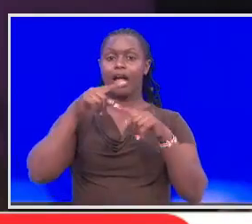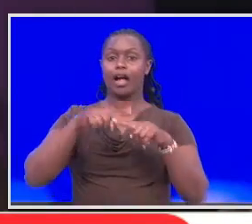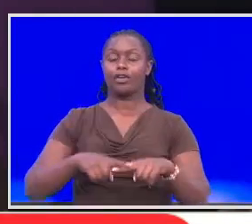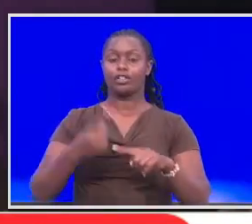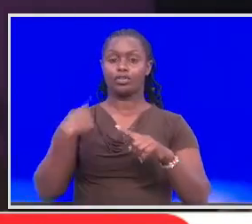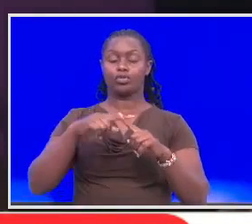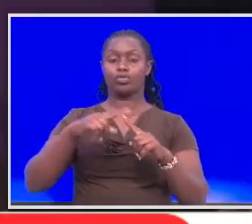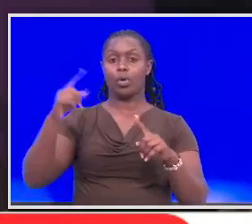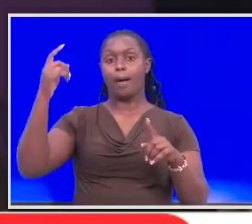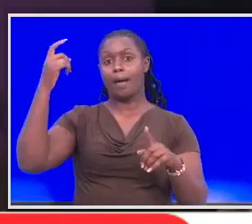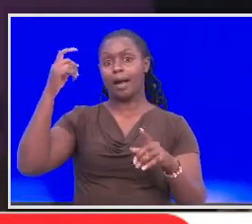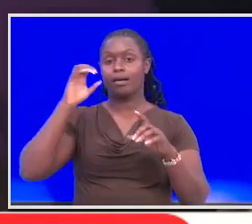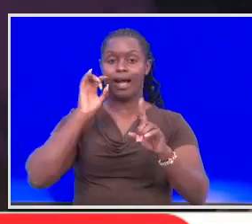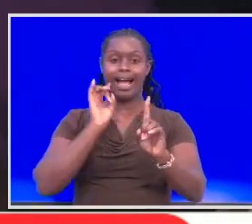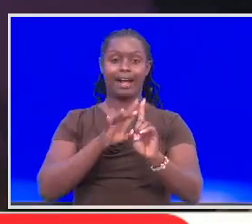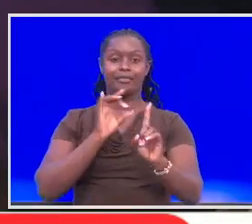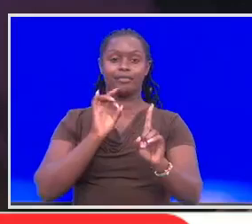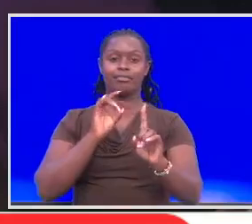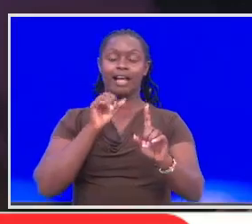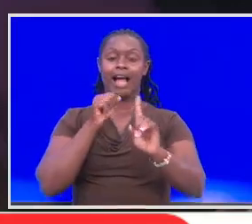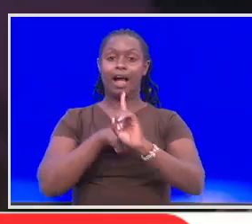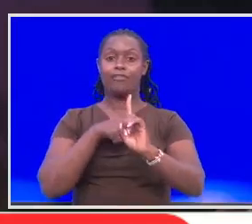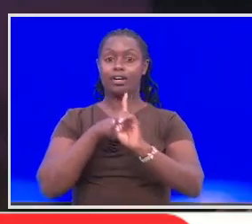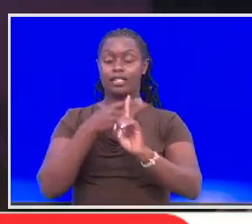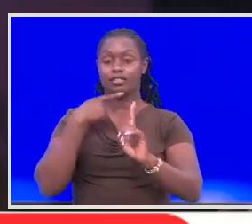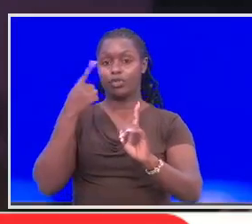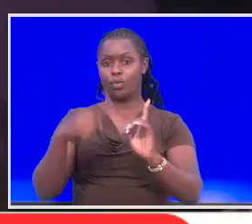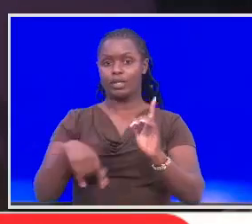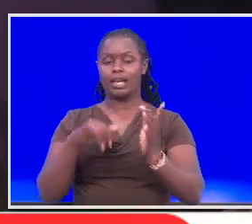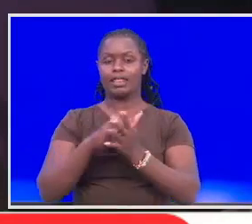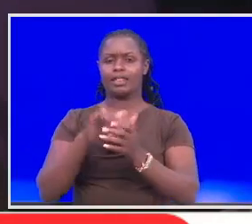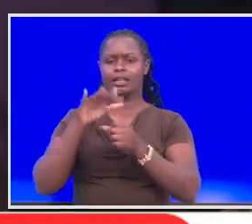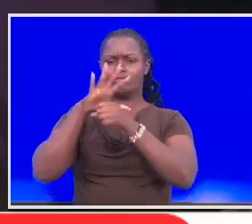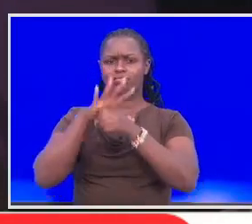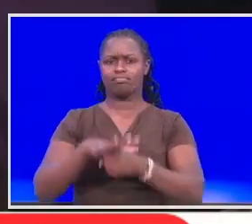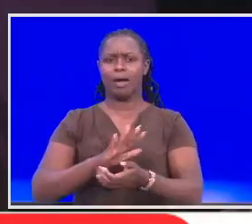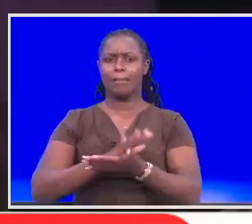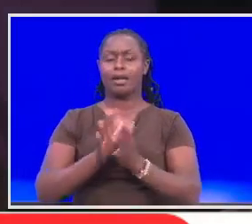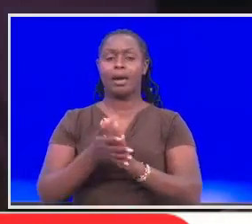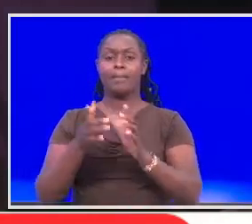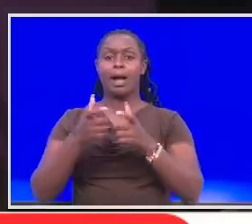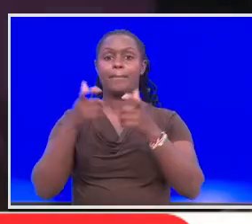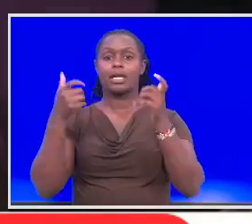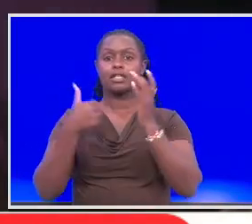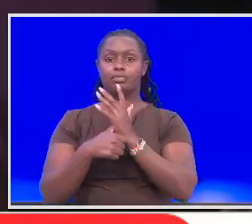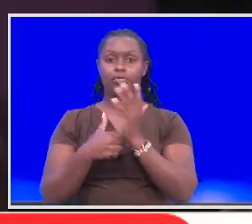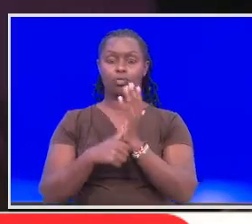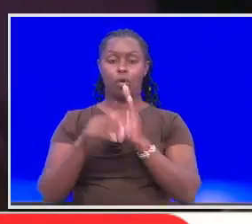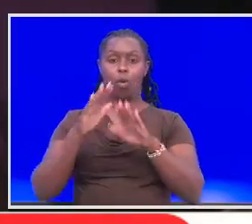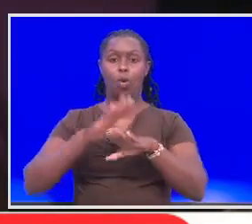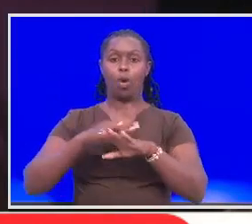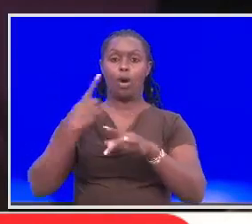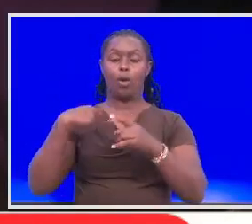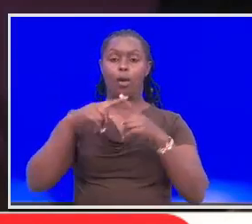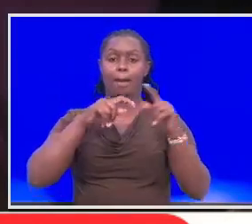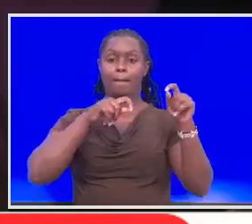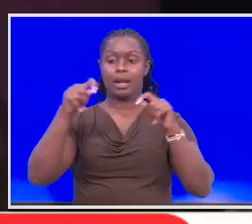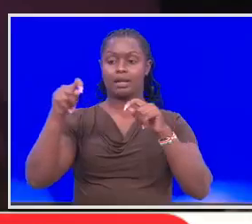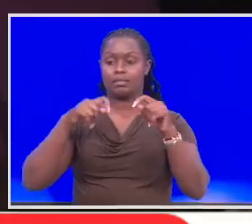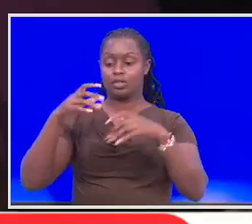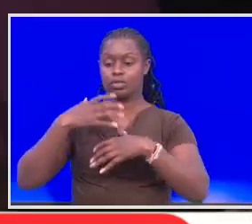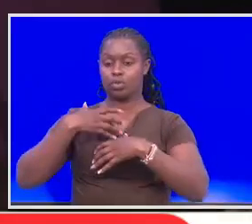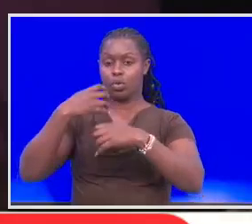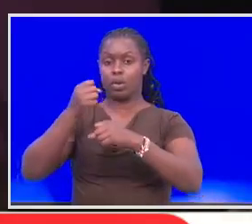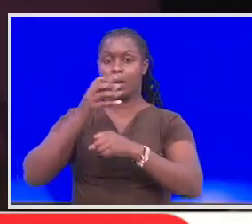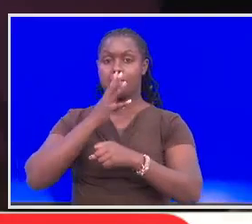advocates who say stigma remains the biggest hindrance to mental illness treatment and management. These stakeholders were speaking